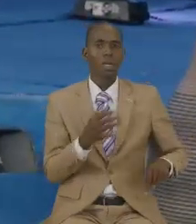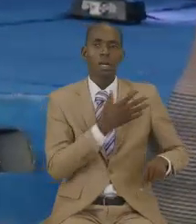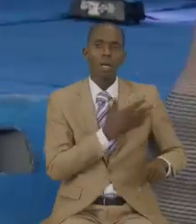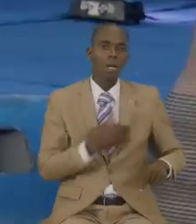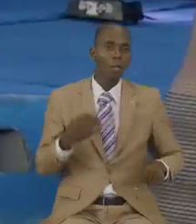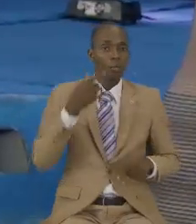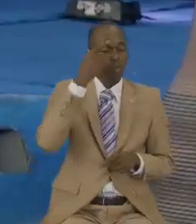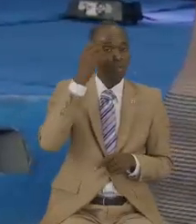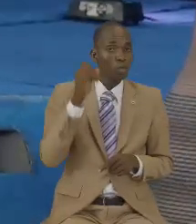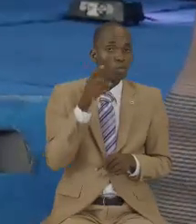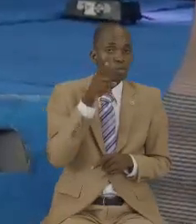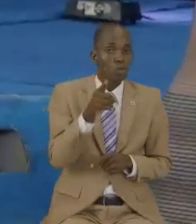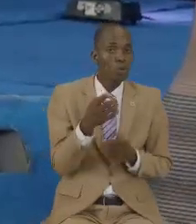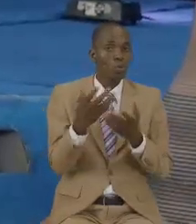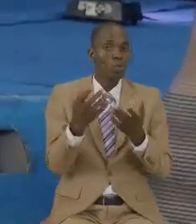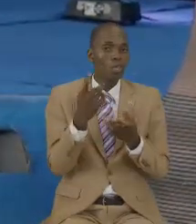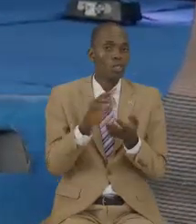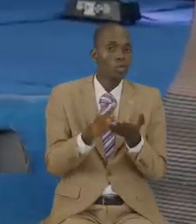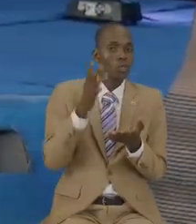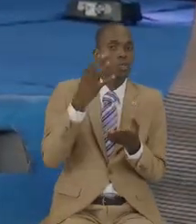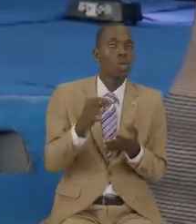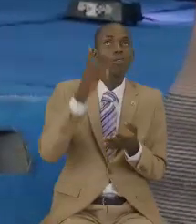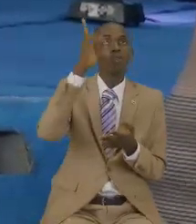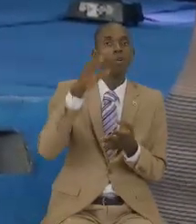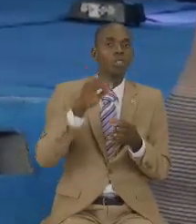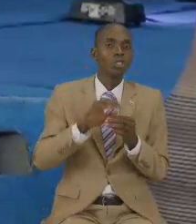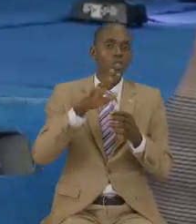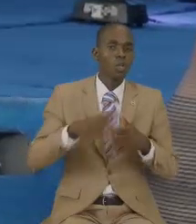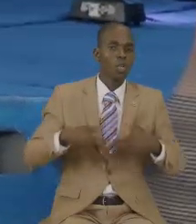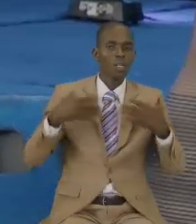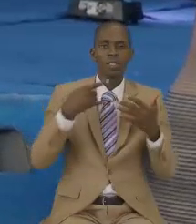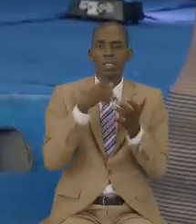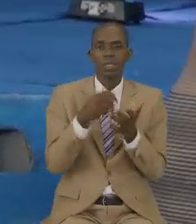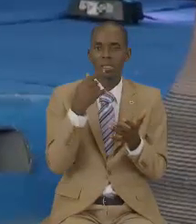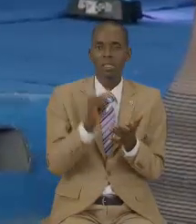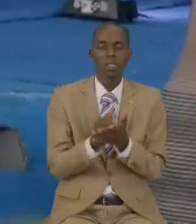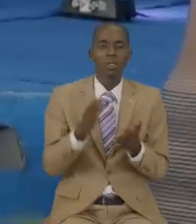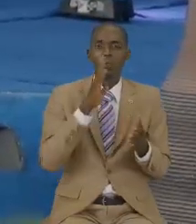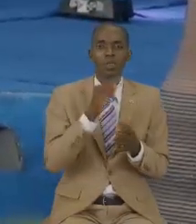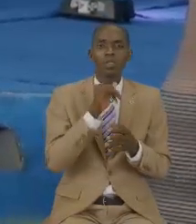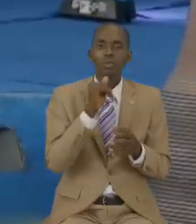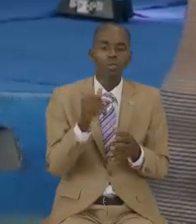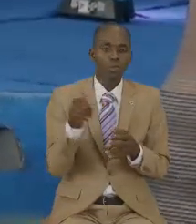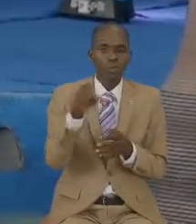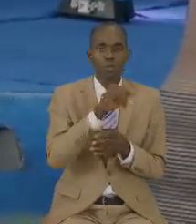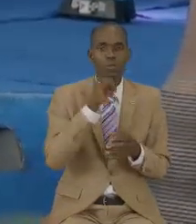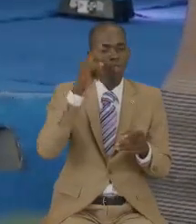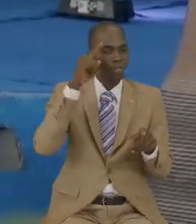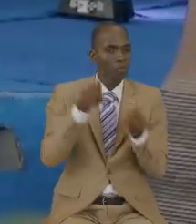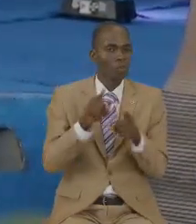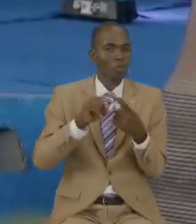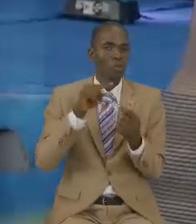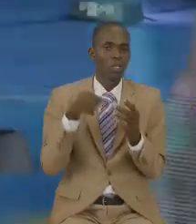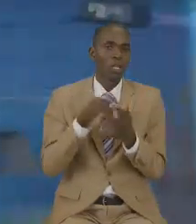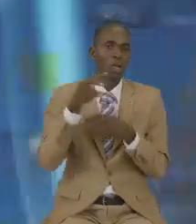you want the glory of God in your life, it says, be not conformed to this world.